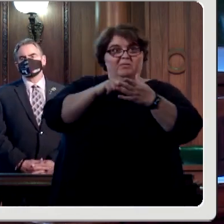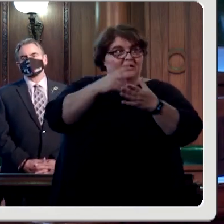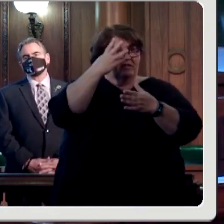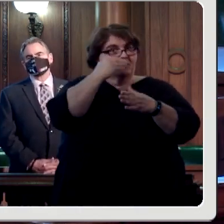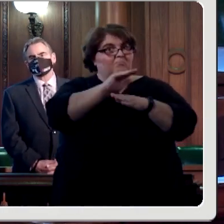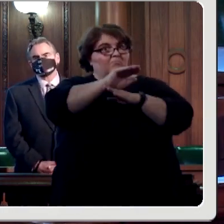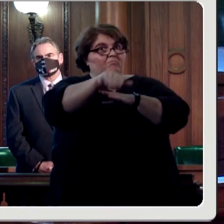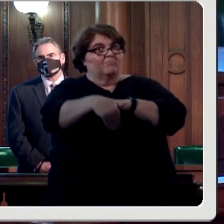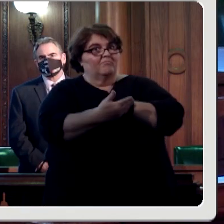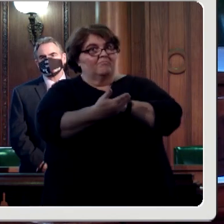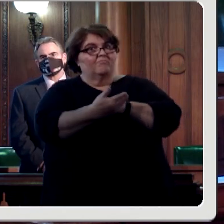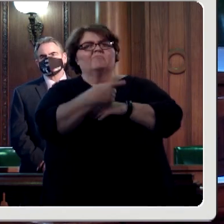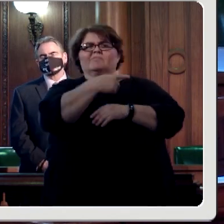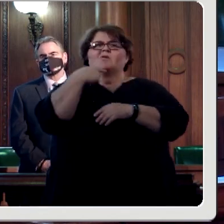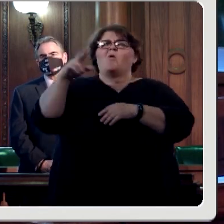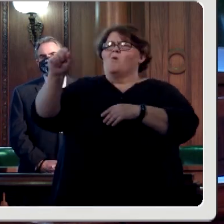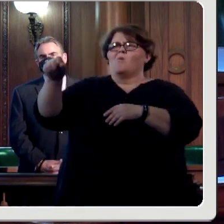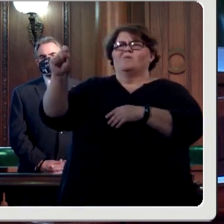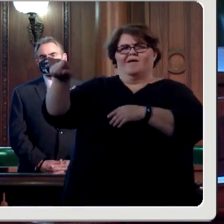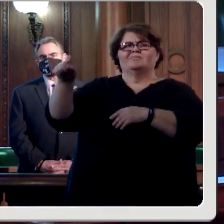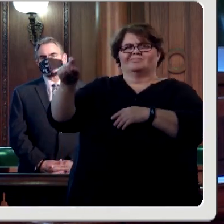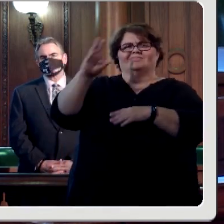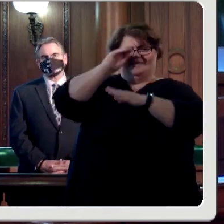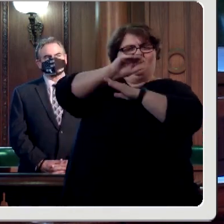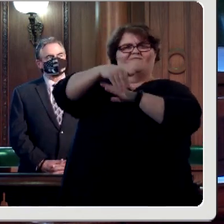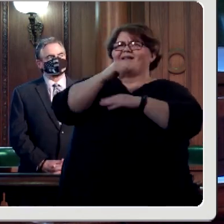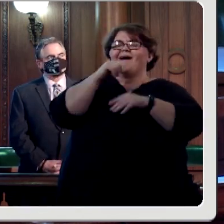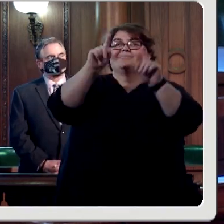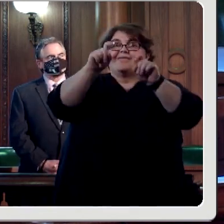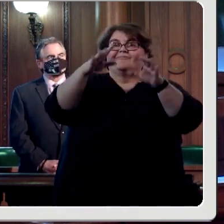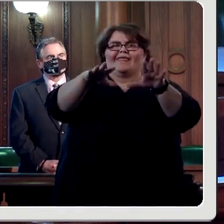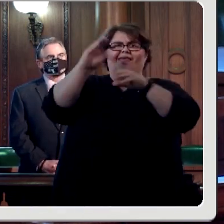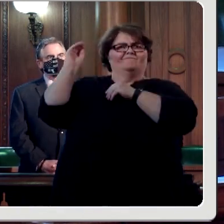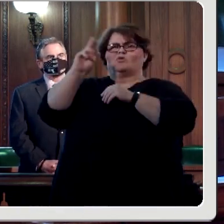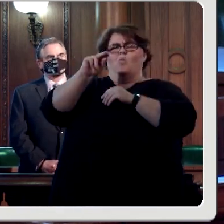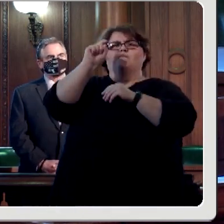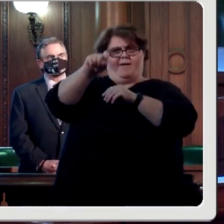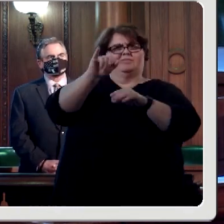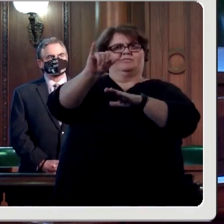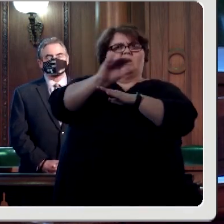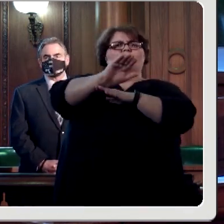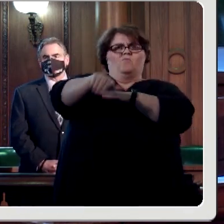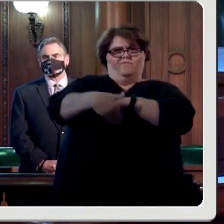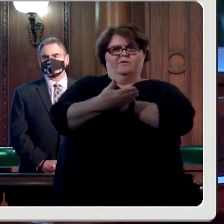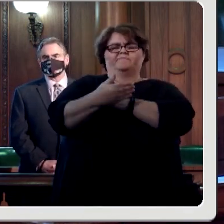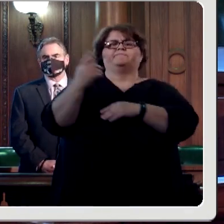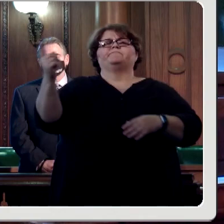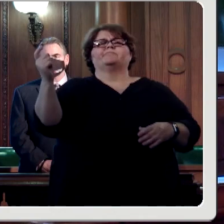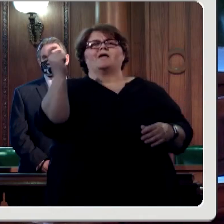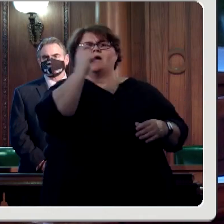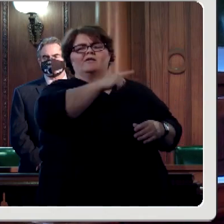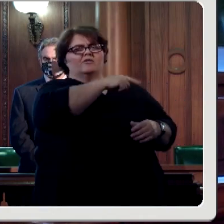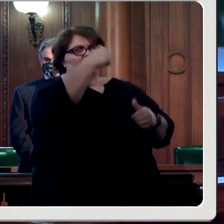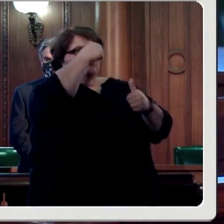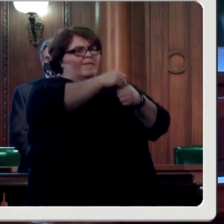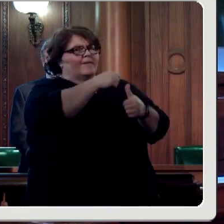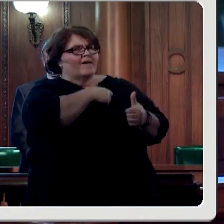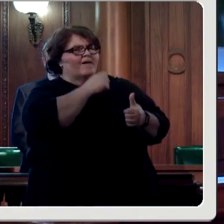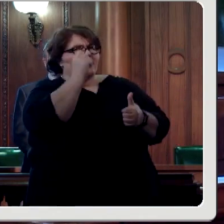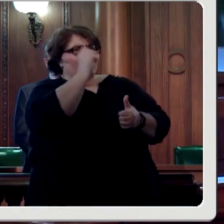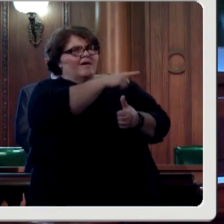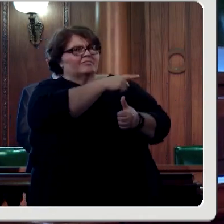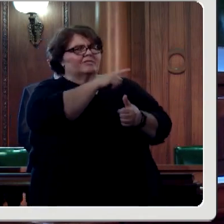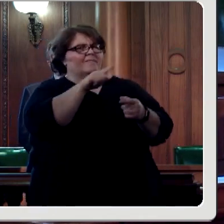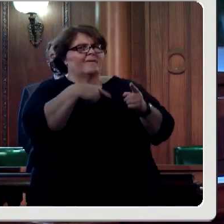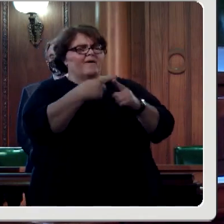Yep. And I also have another question, which I suppose either one of you could answer. I know last week I asked you a question about certain procedures, and you kind of begged off with saying it's more